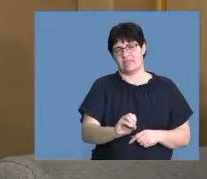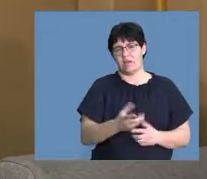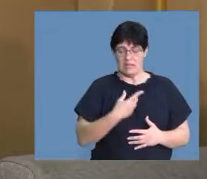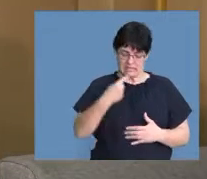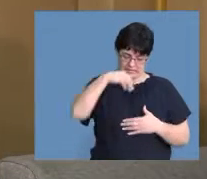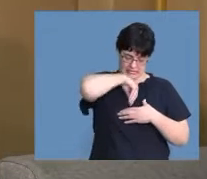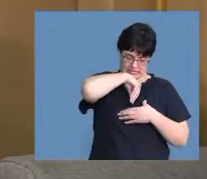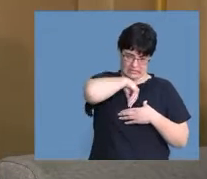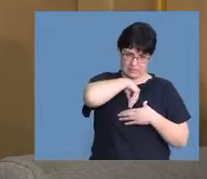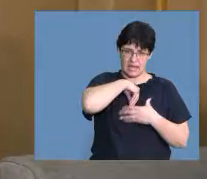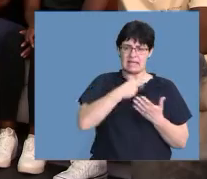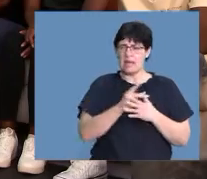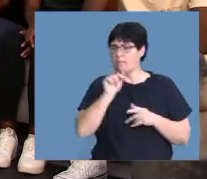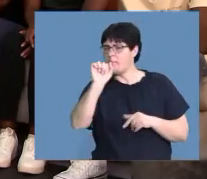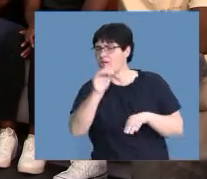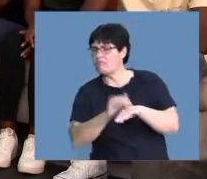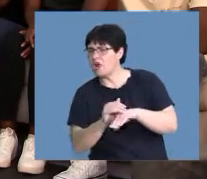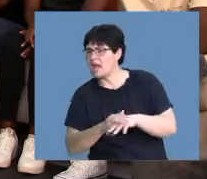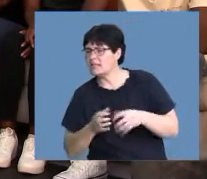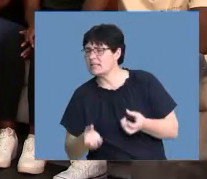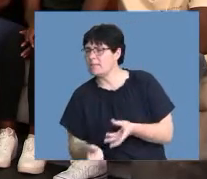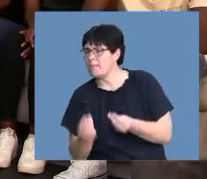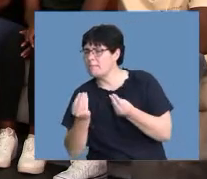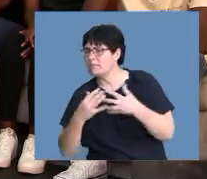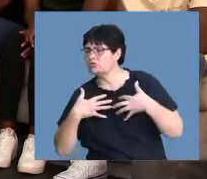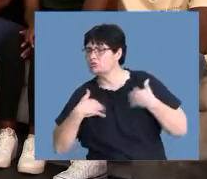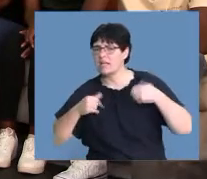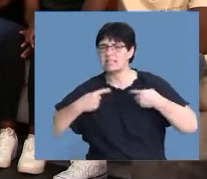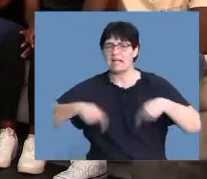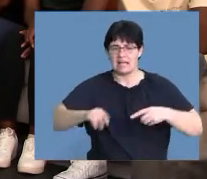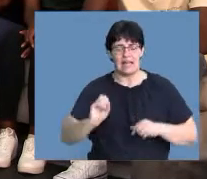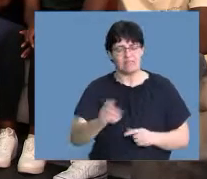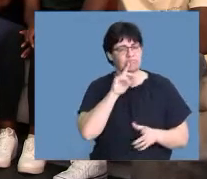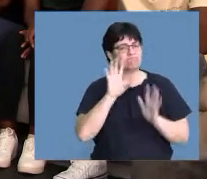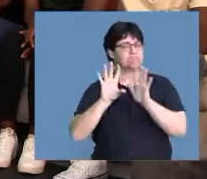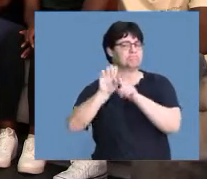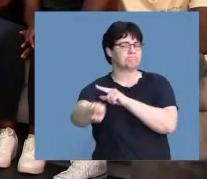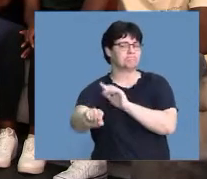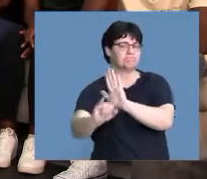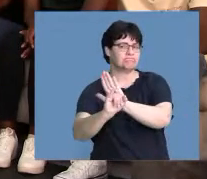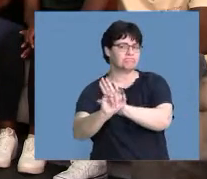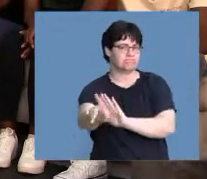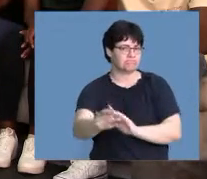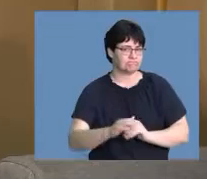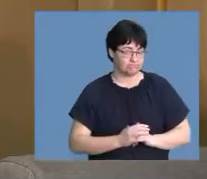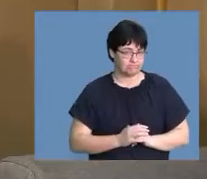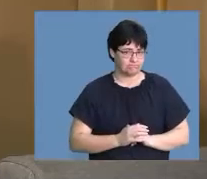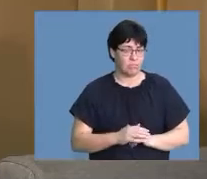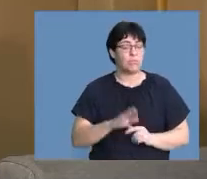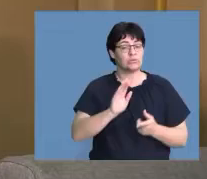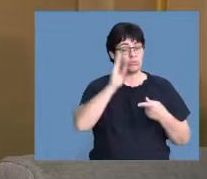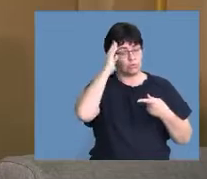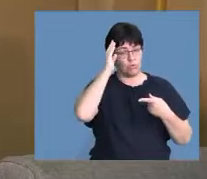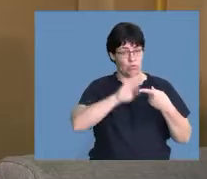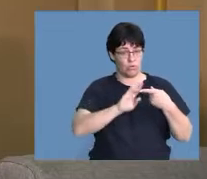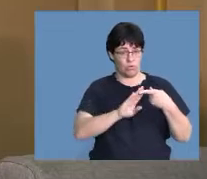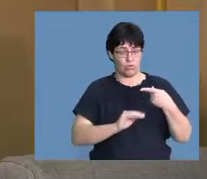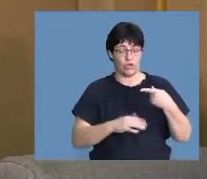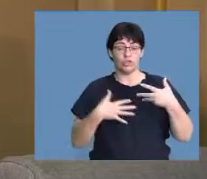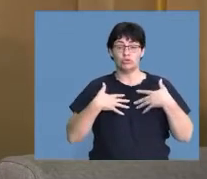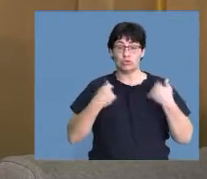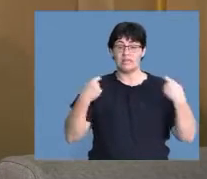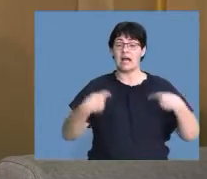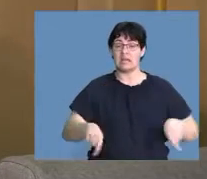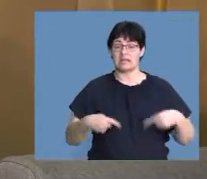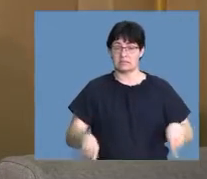ourselves and then in our friends. Yeah. So we need to know, number one, stress and anxiety